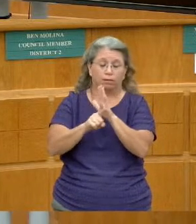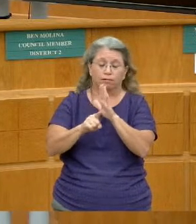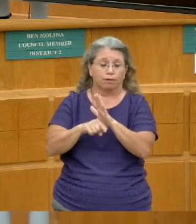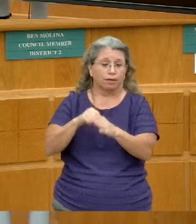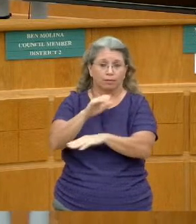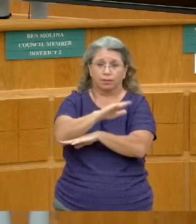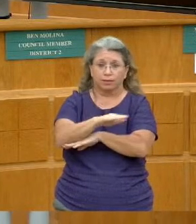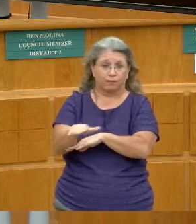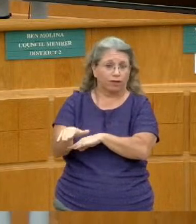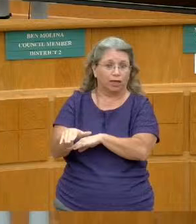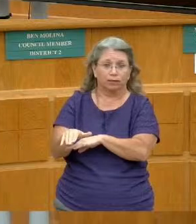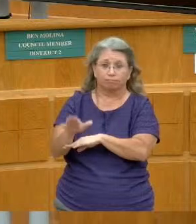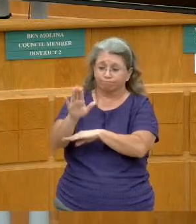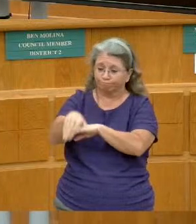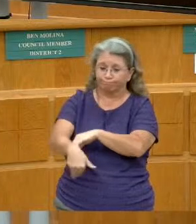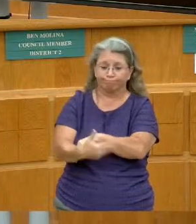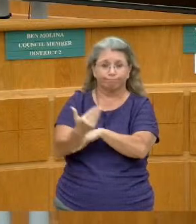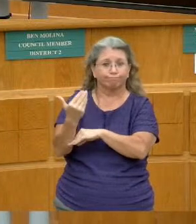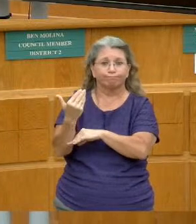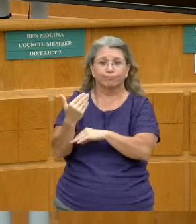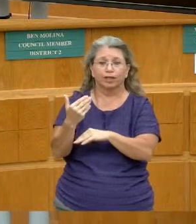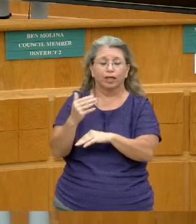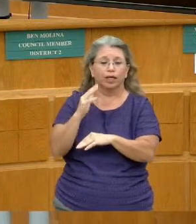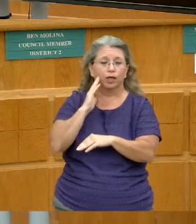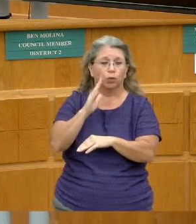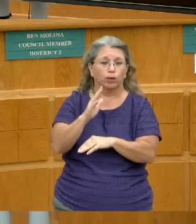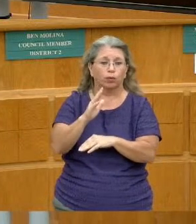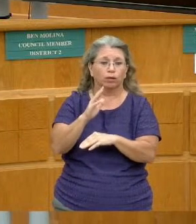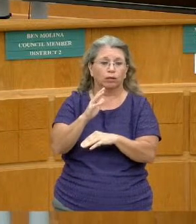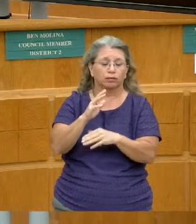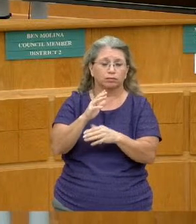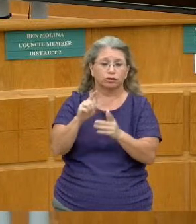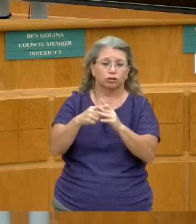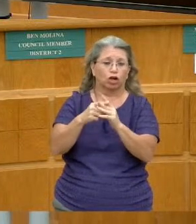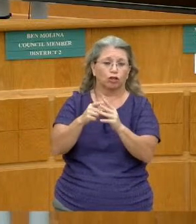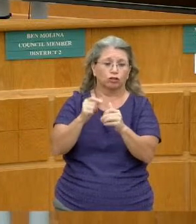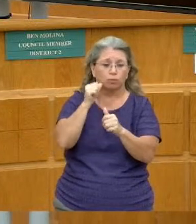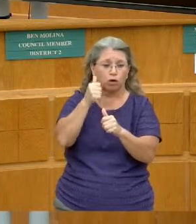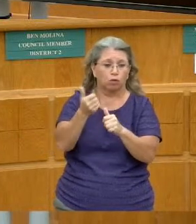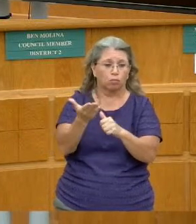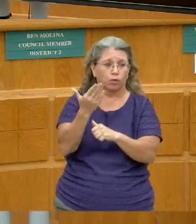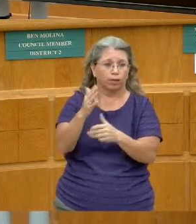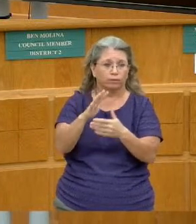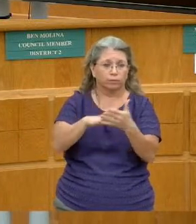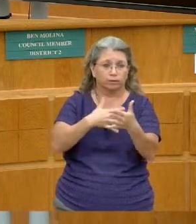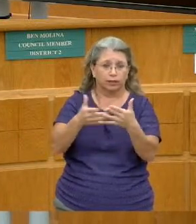will be with you first thing in the morning with appointment scheduling. Thank you so much.